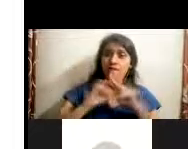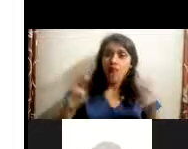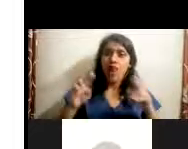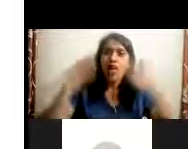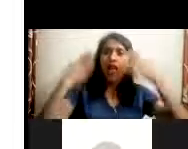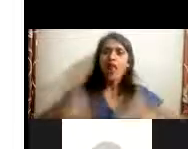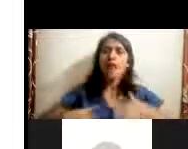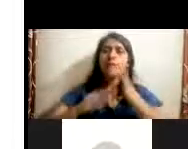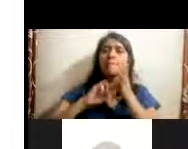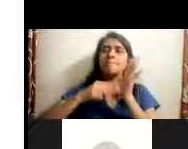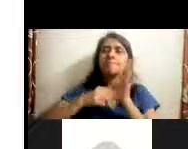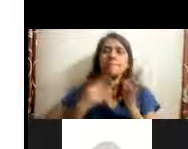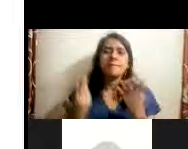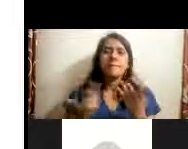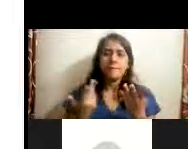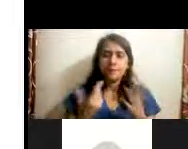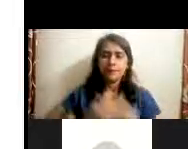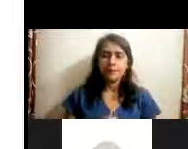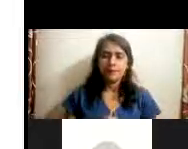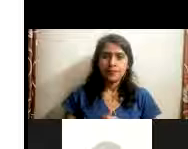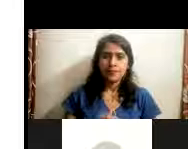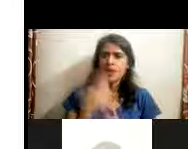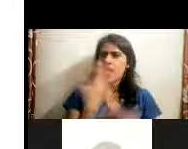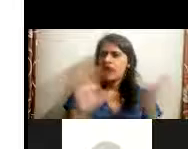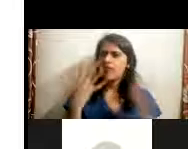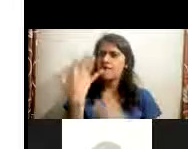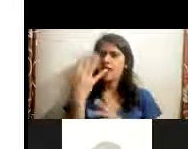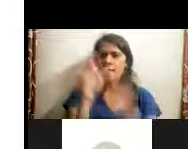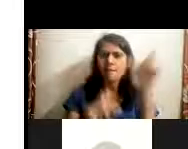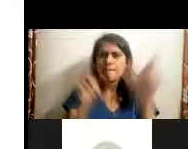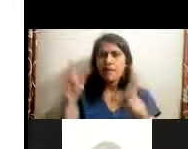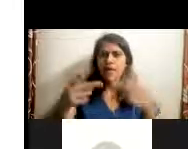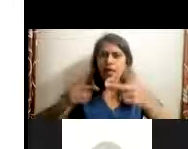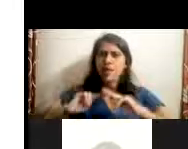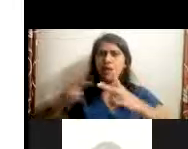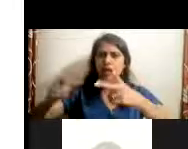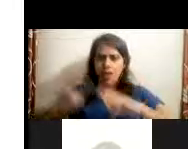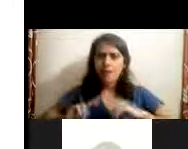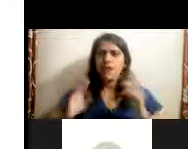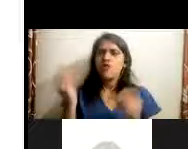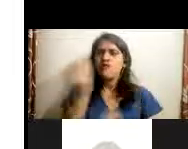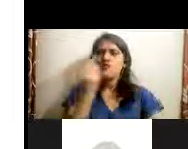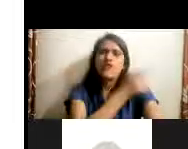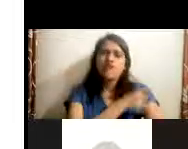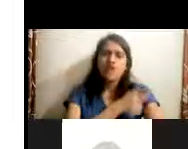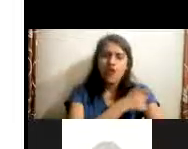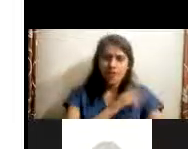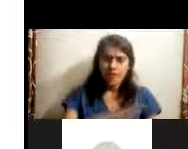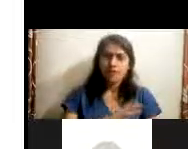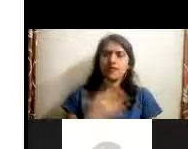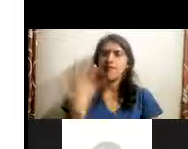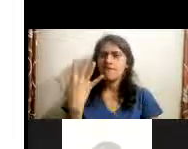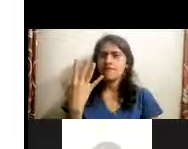If 5 of you can respond, I would like to have a few volunteers. Maybe I can take 5 responses from